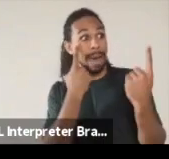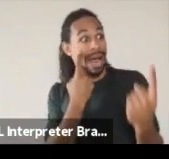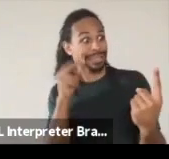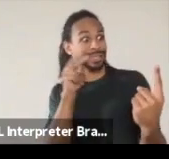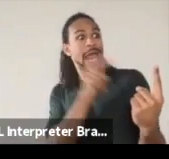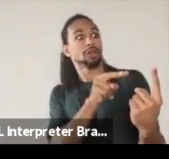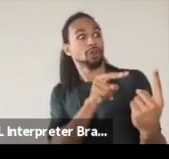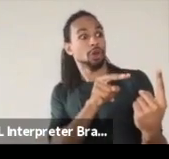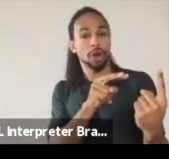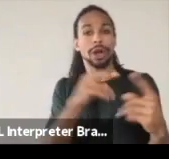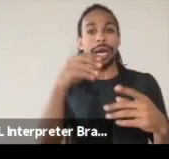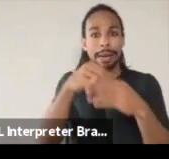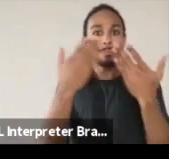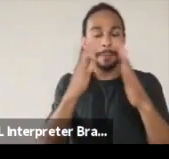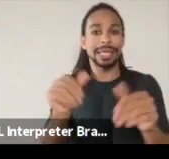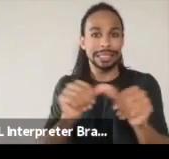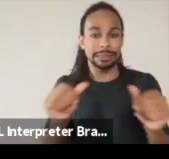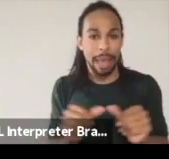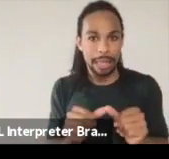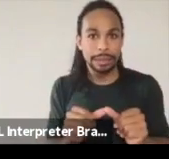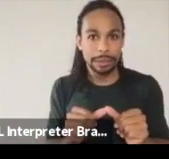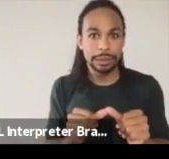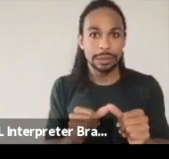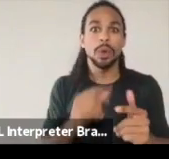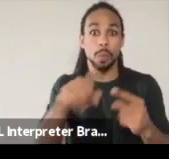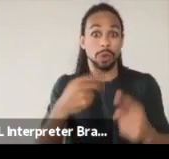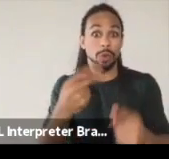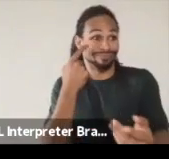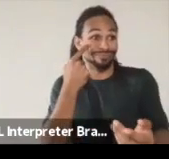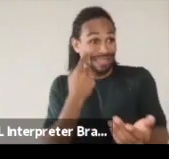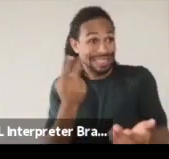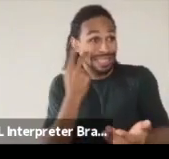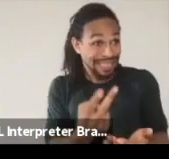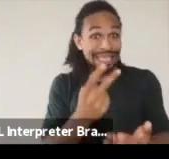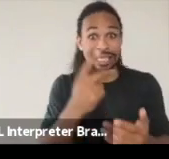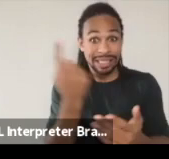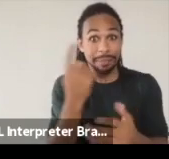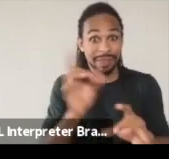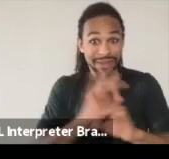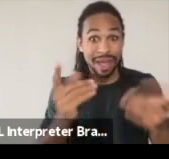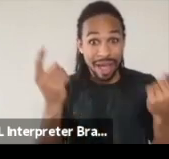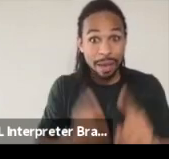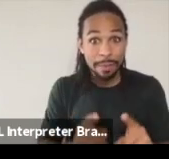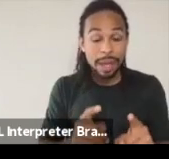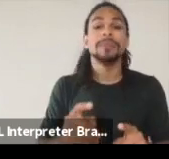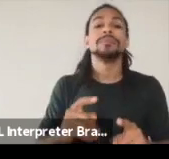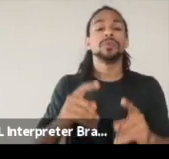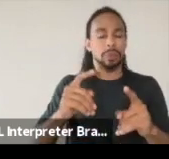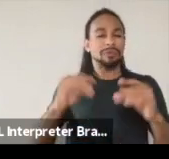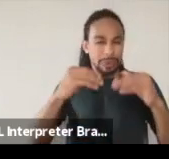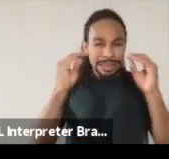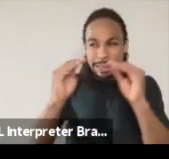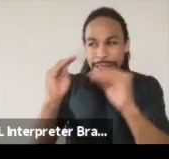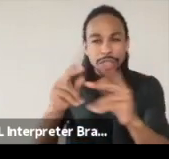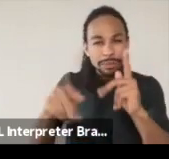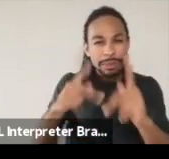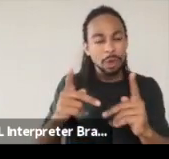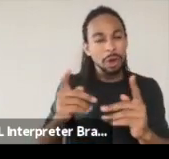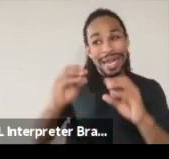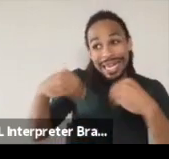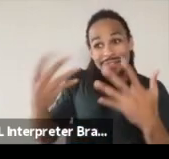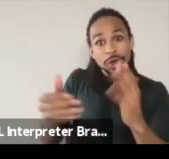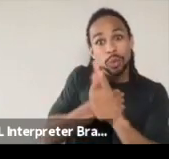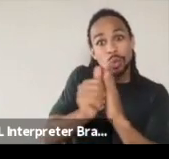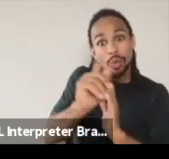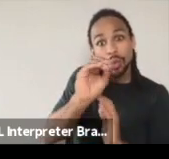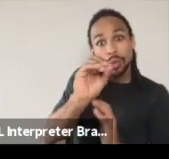again, with the entire and explicit goal of giving communities the tools and the alternatives for engaging with each